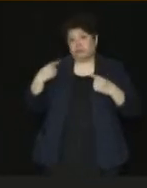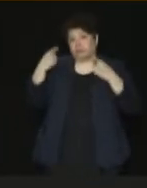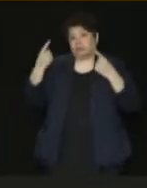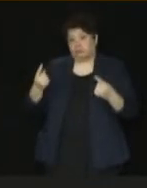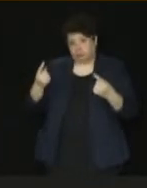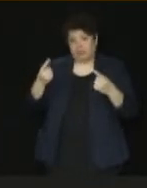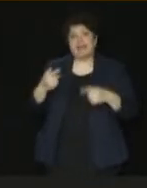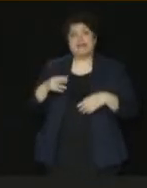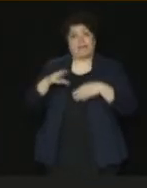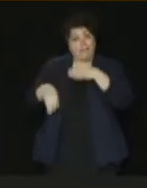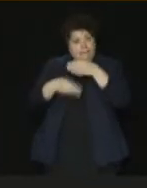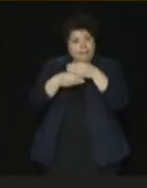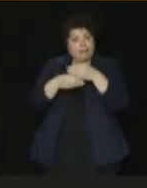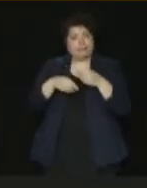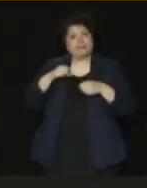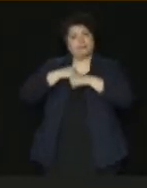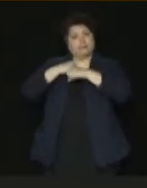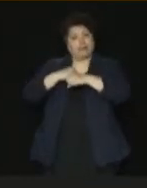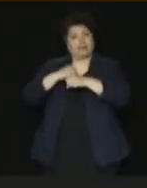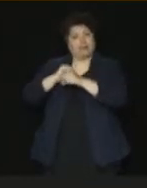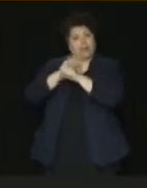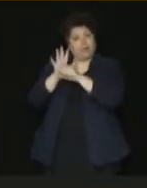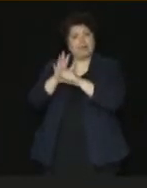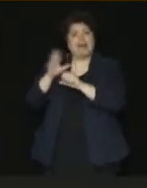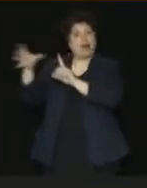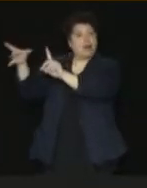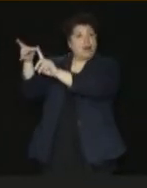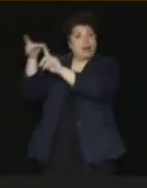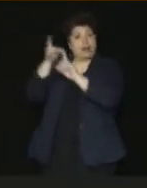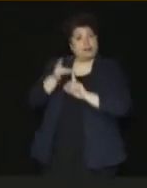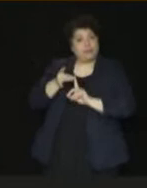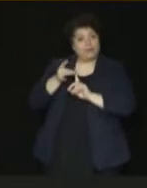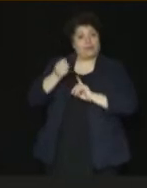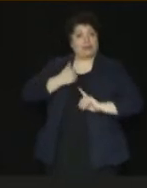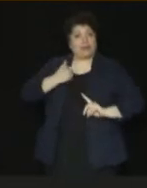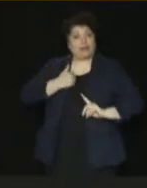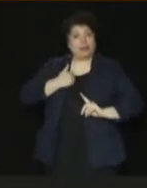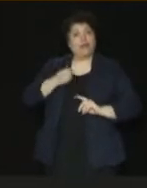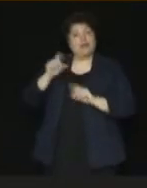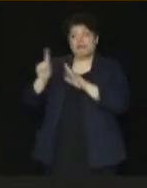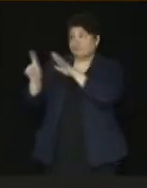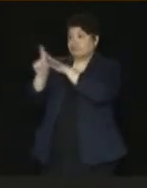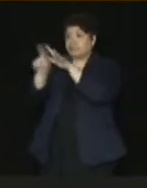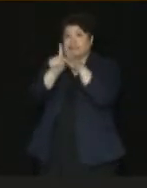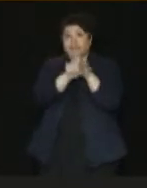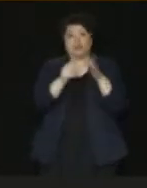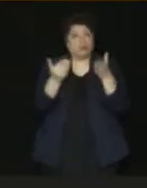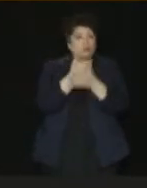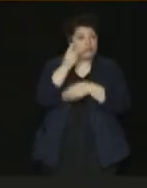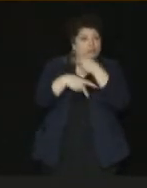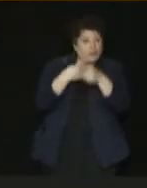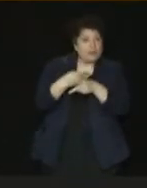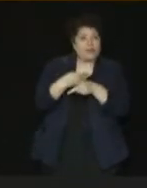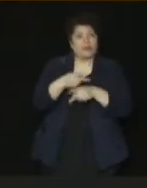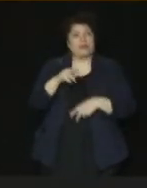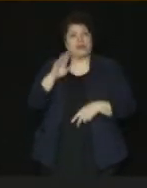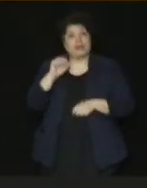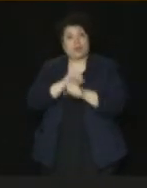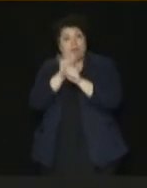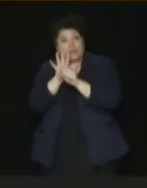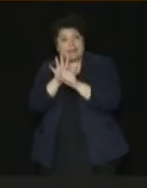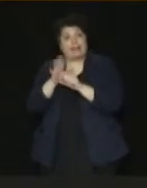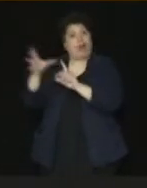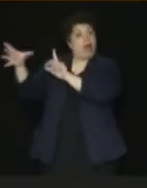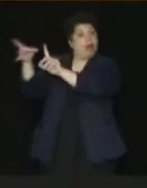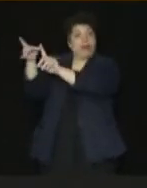protect people from viruses being imported, and particularly new variants to Canada. There is always